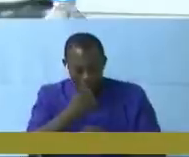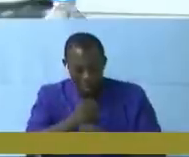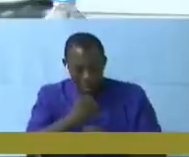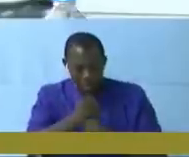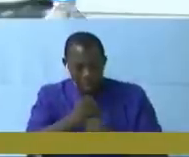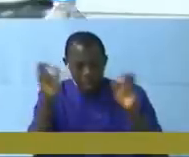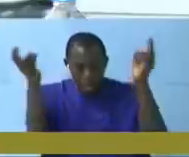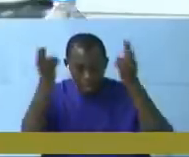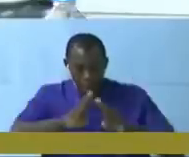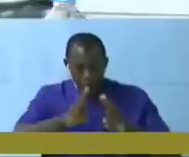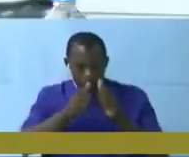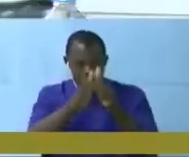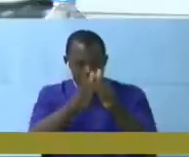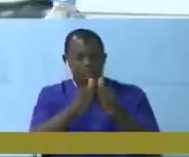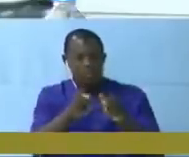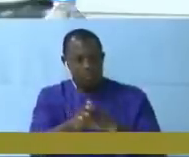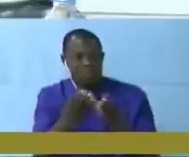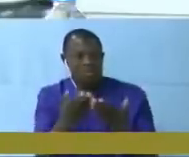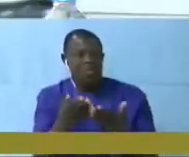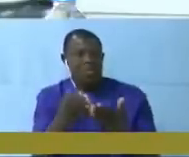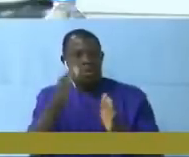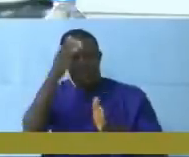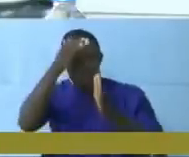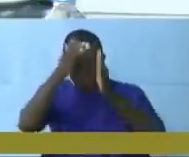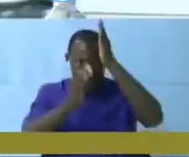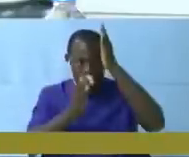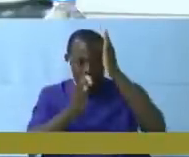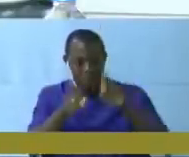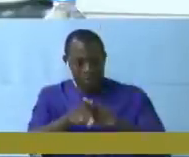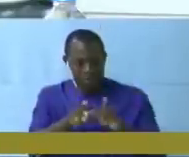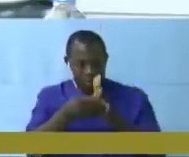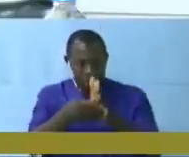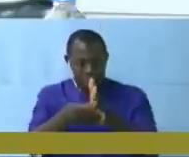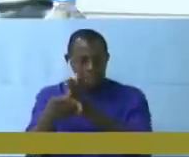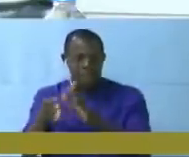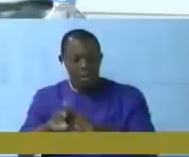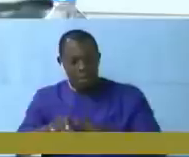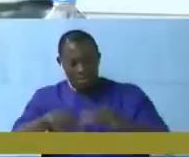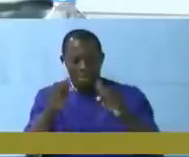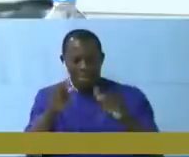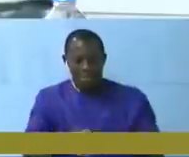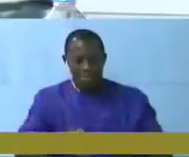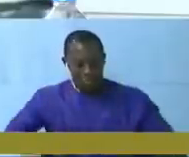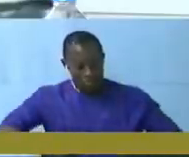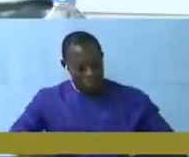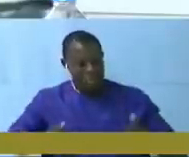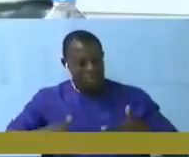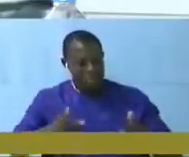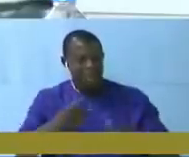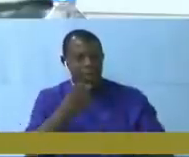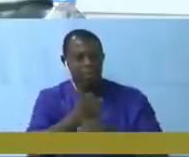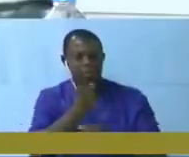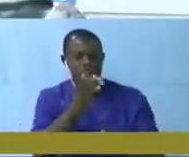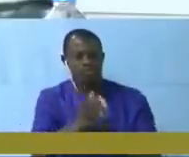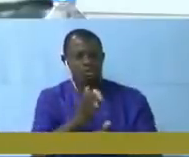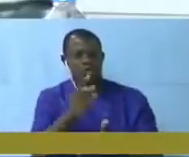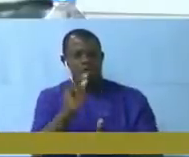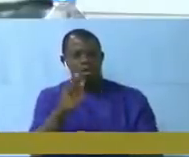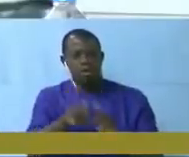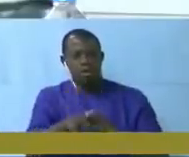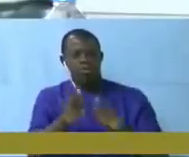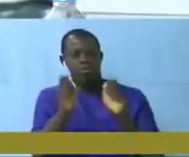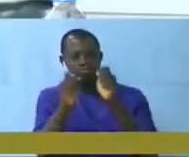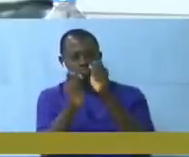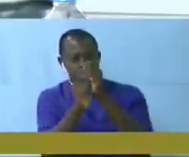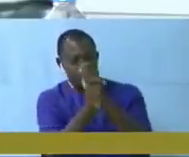suspending the constitution, and parts, you know, that maybe they might make use of, they will try to